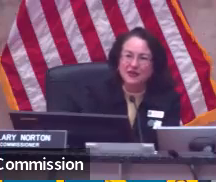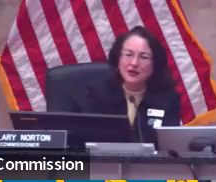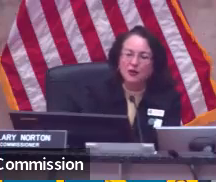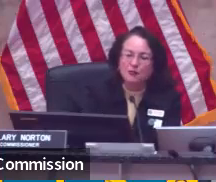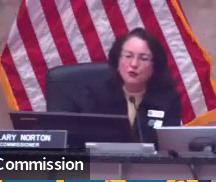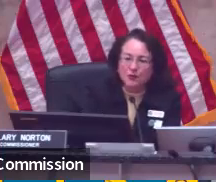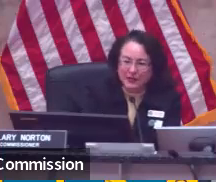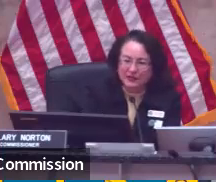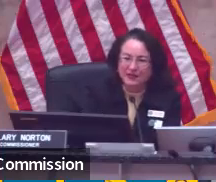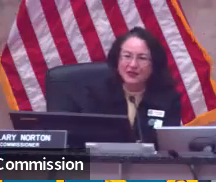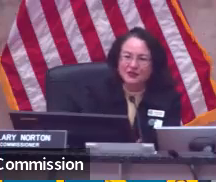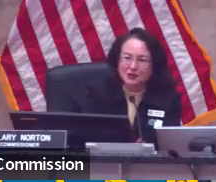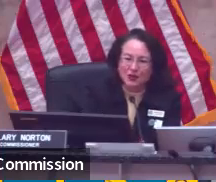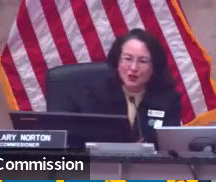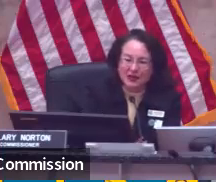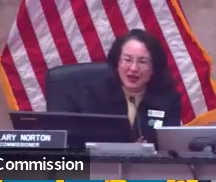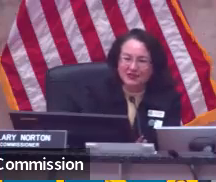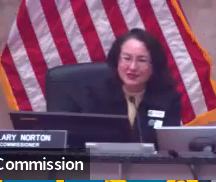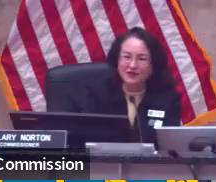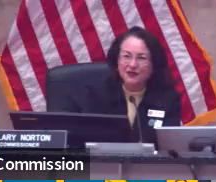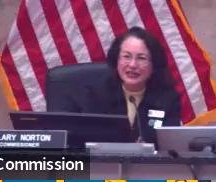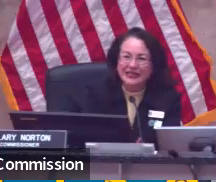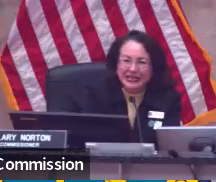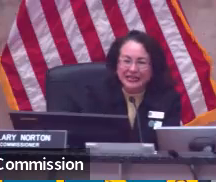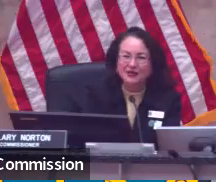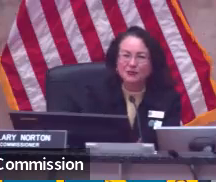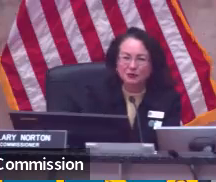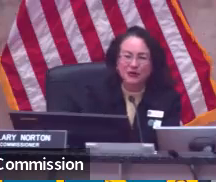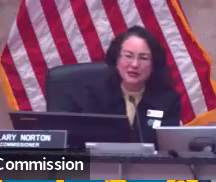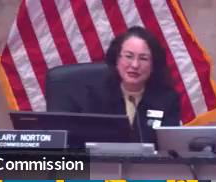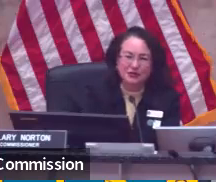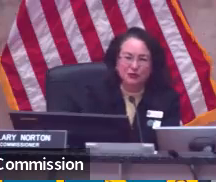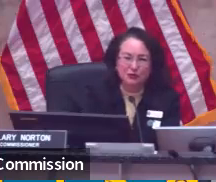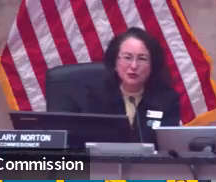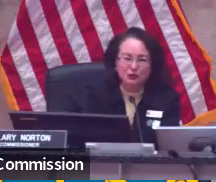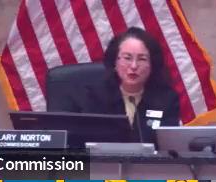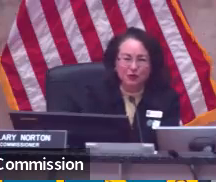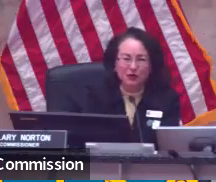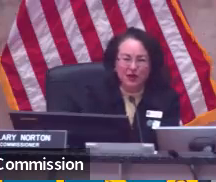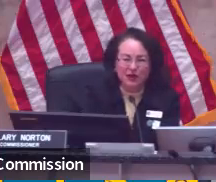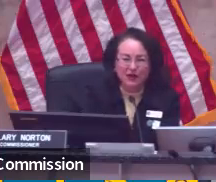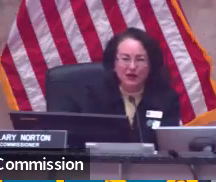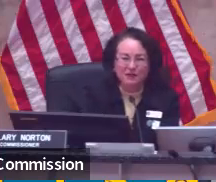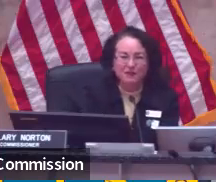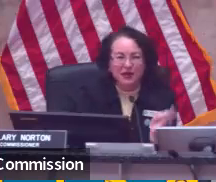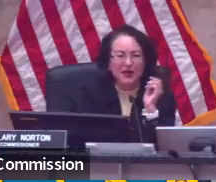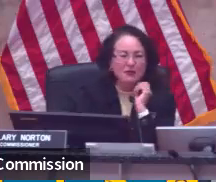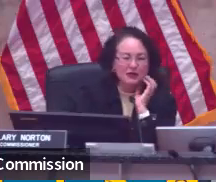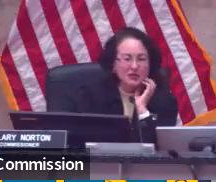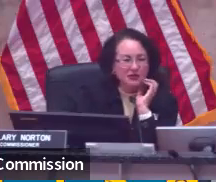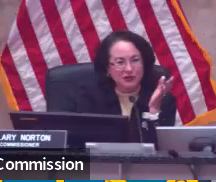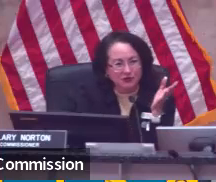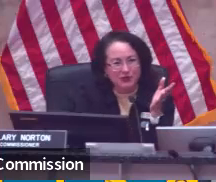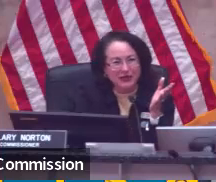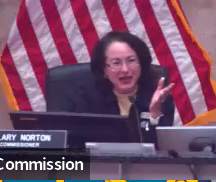address movement so that we can have safe, clean movement is so, so, so important. And Ann